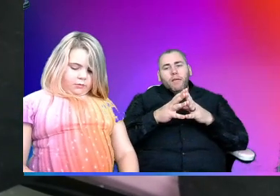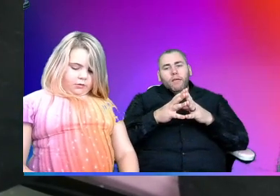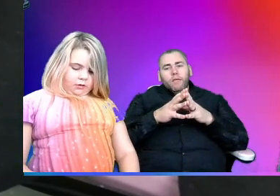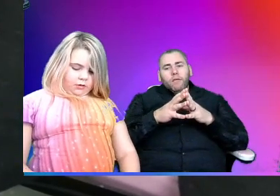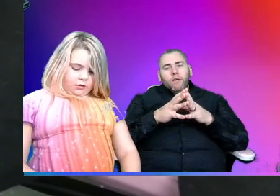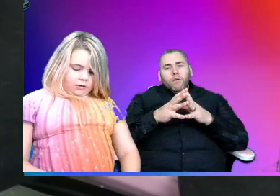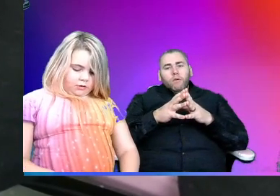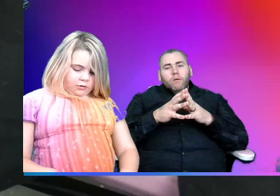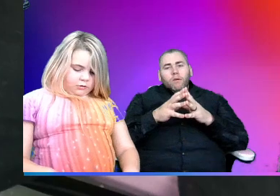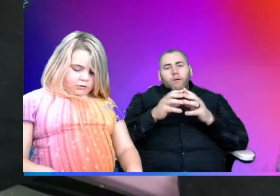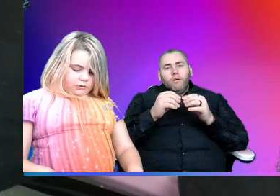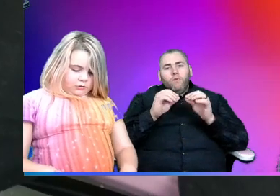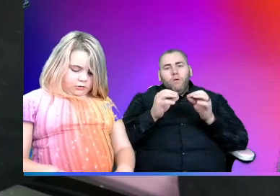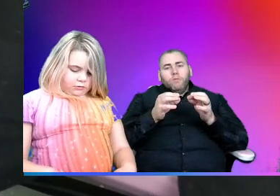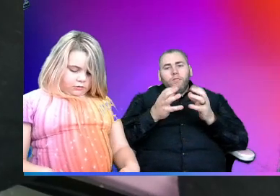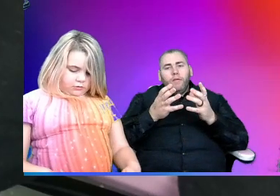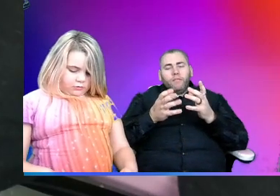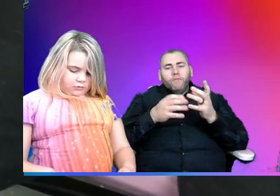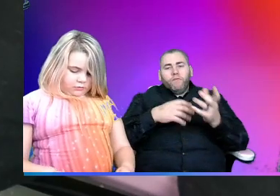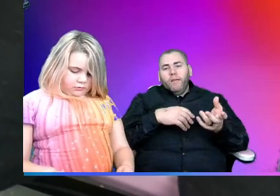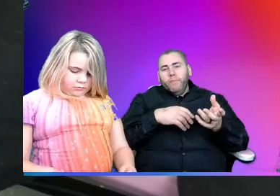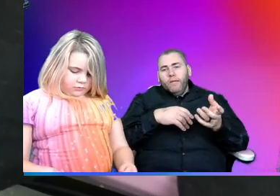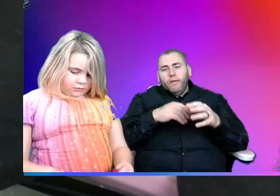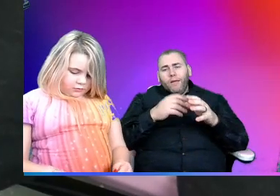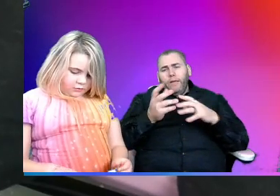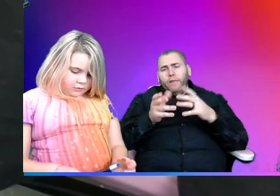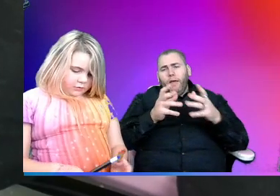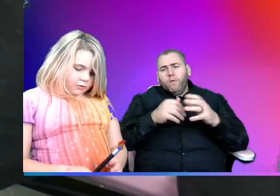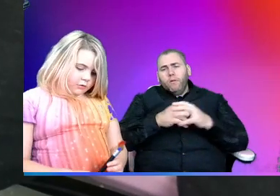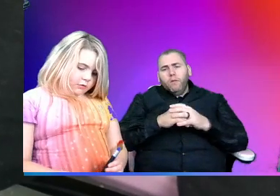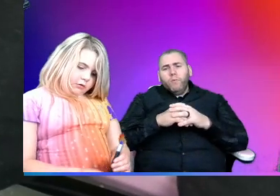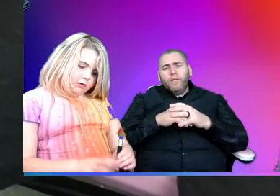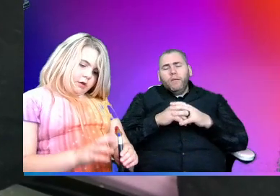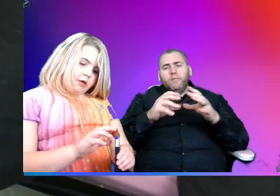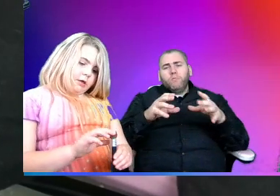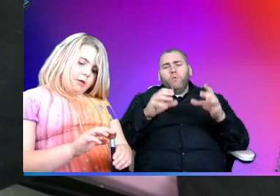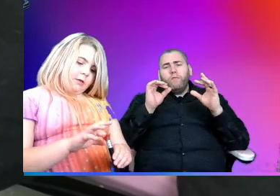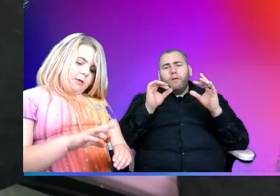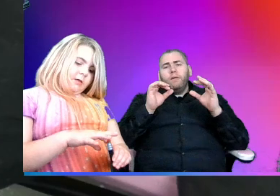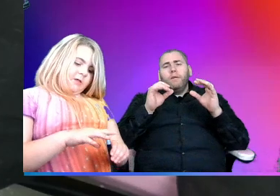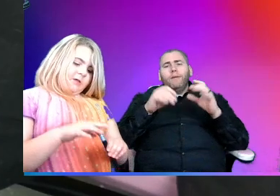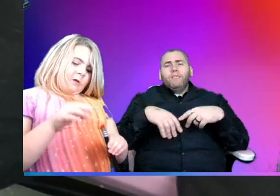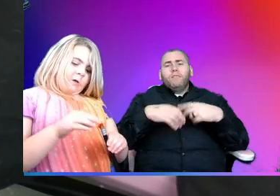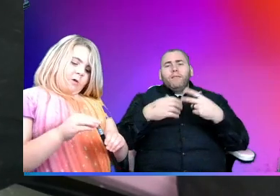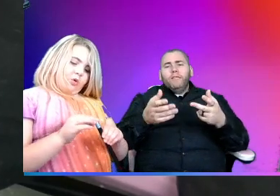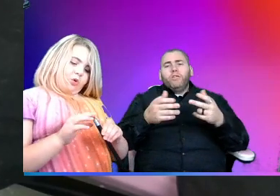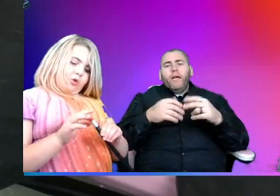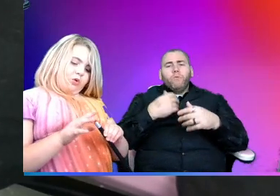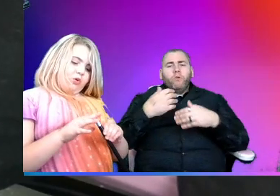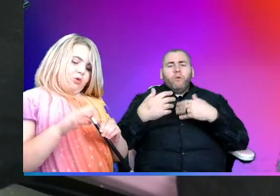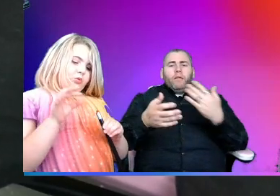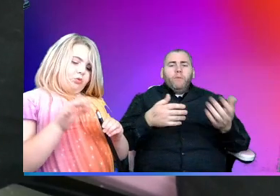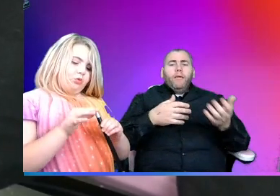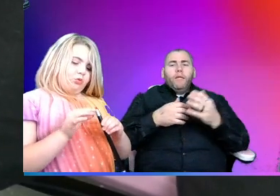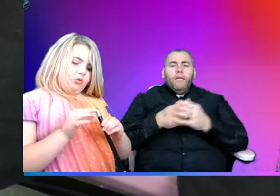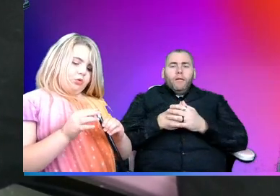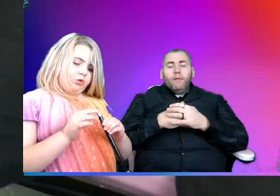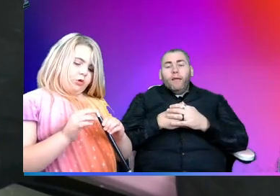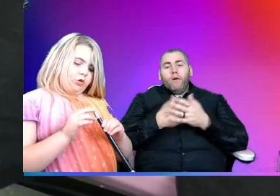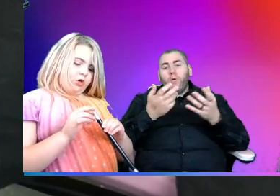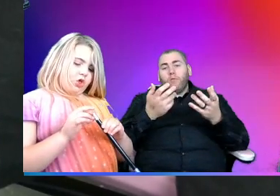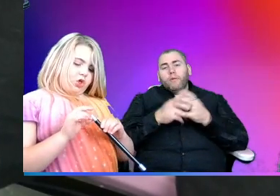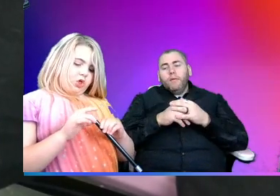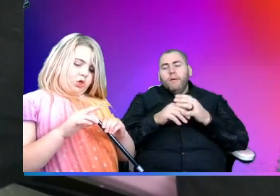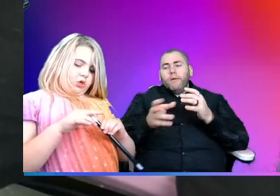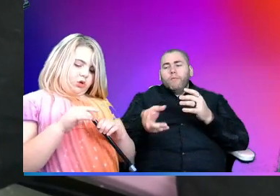is a rose that has a flame in it. I like that one a little bit. It's more of a stage act where you're not going to be handing anything